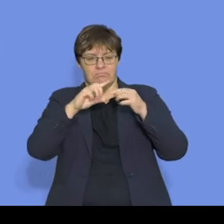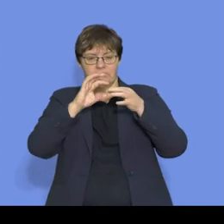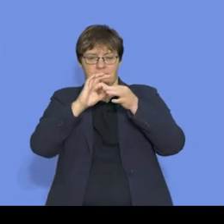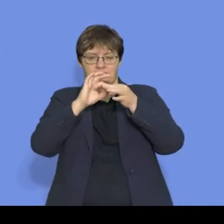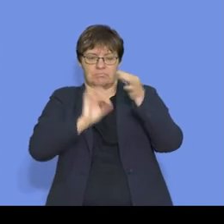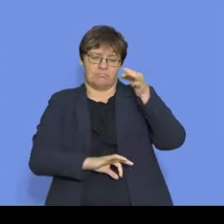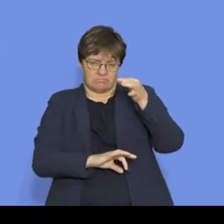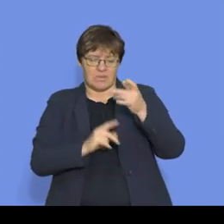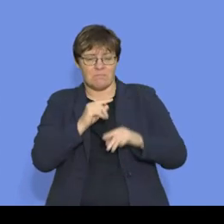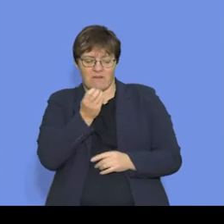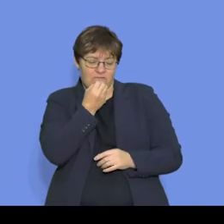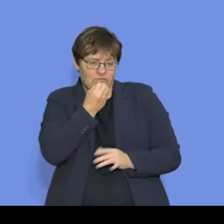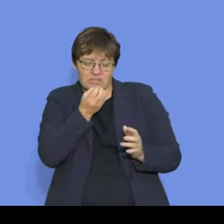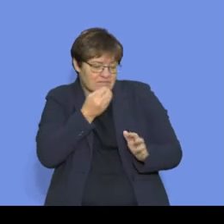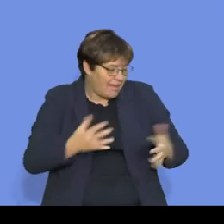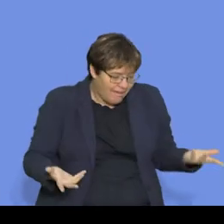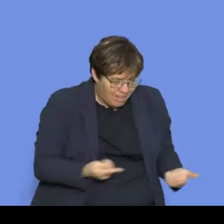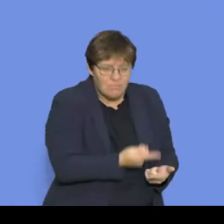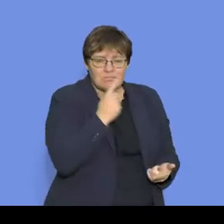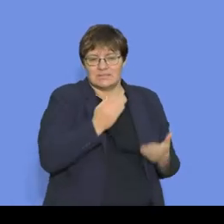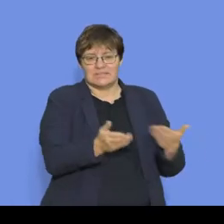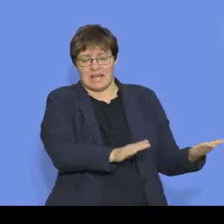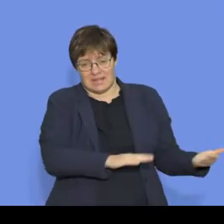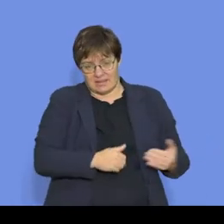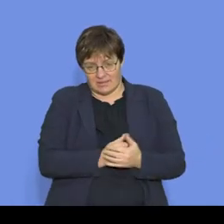So again, animals would die.